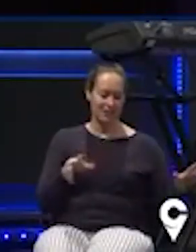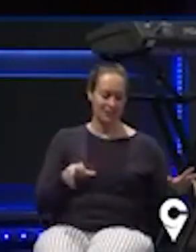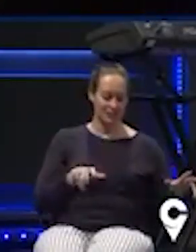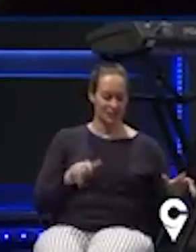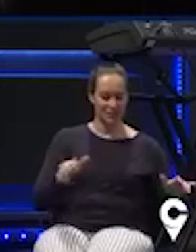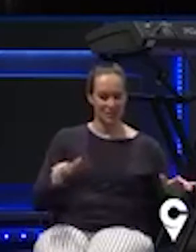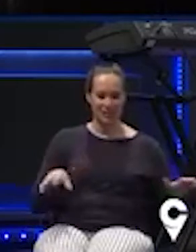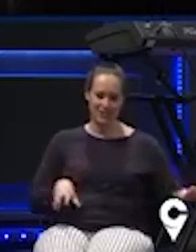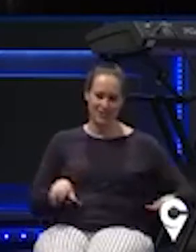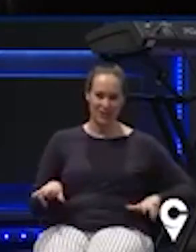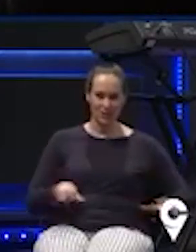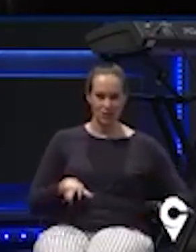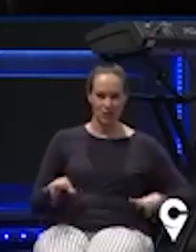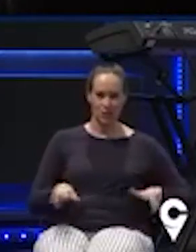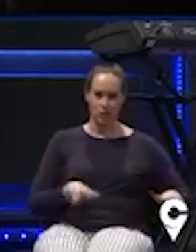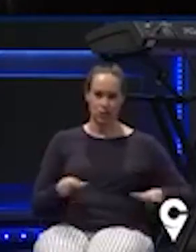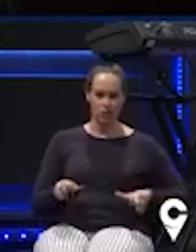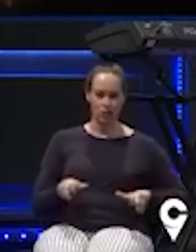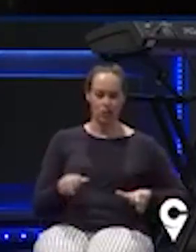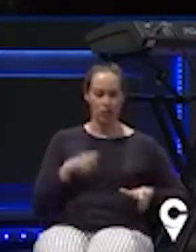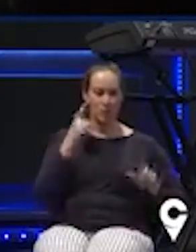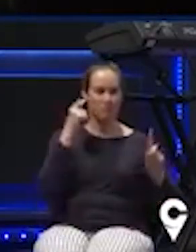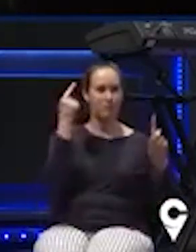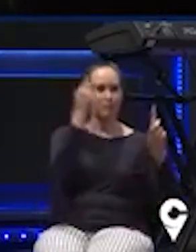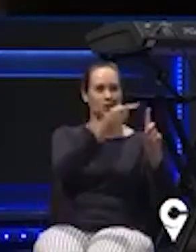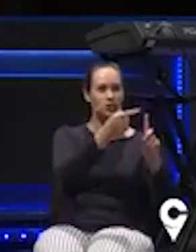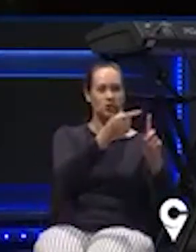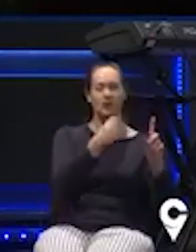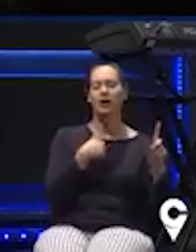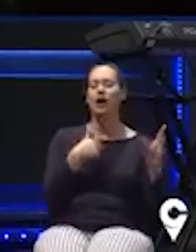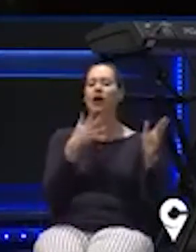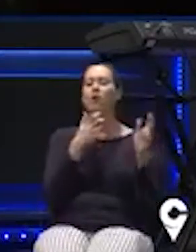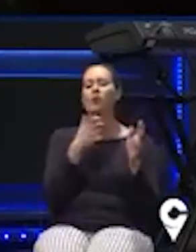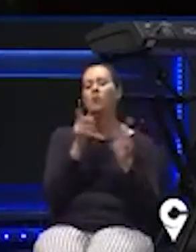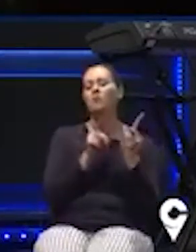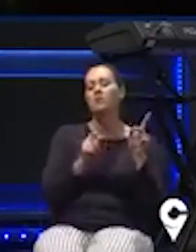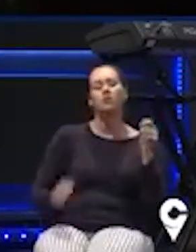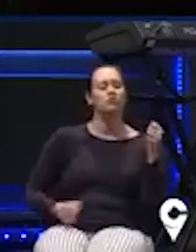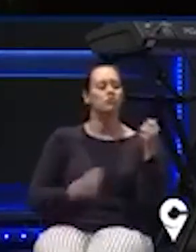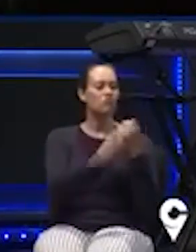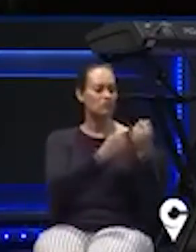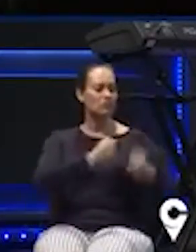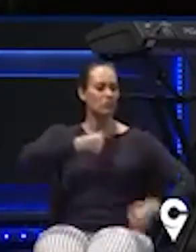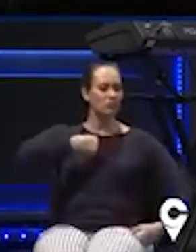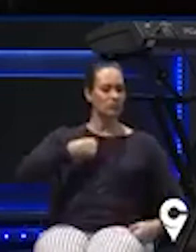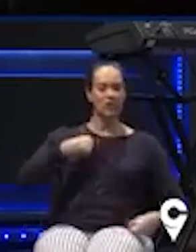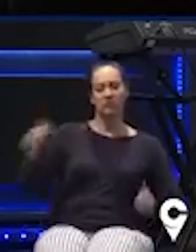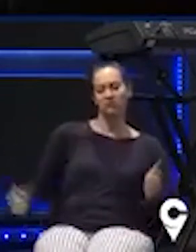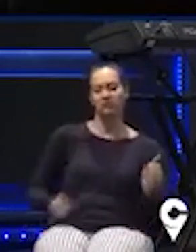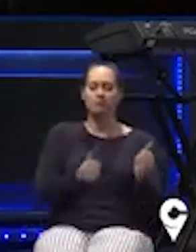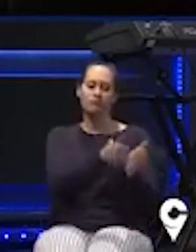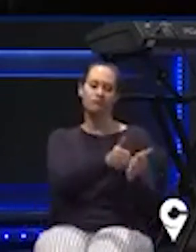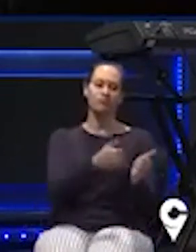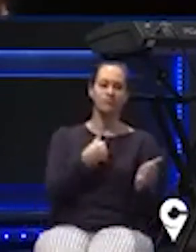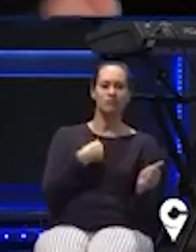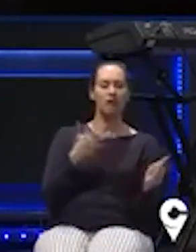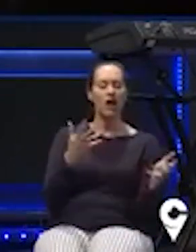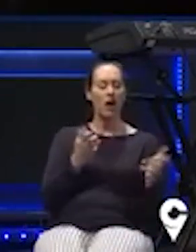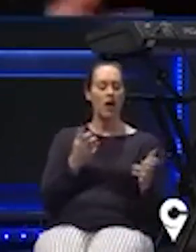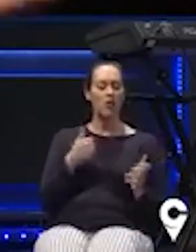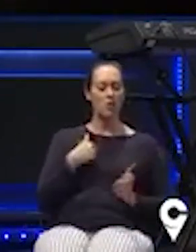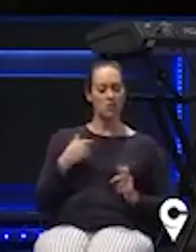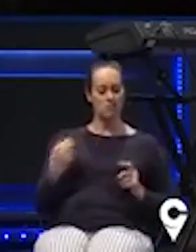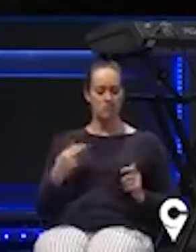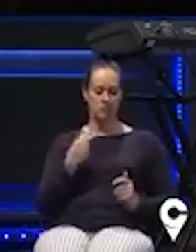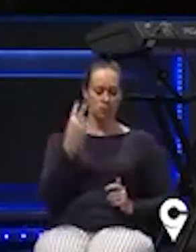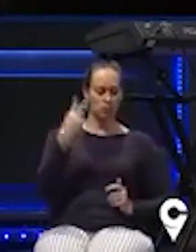seeking to win followers. I want people to be on my side. My motivation is to make myself look